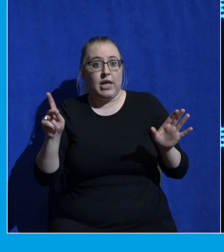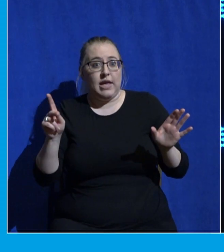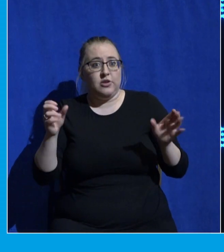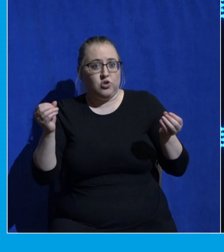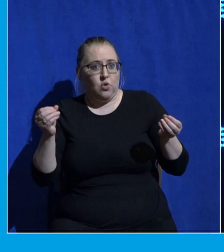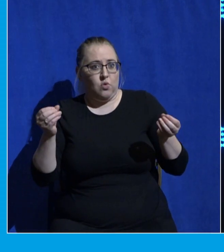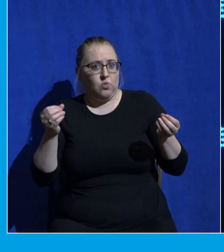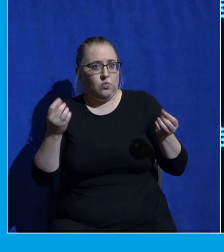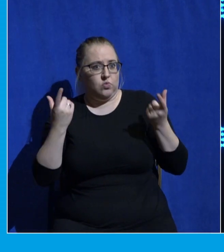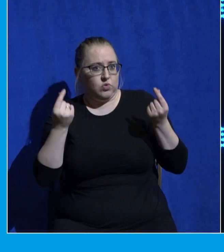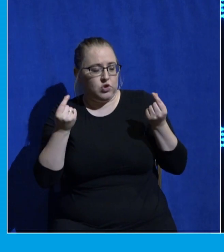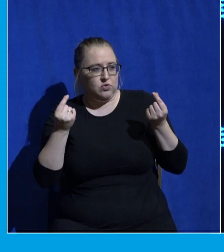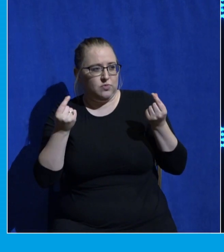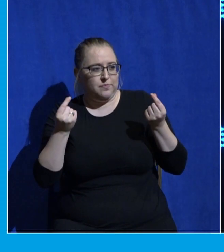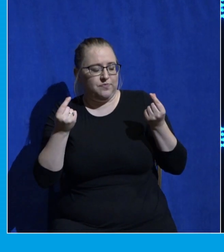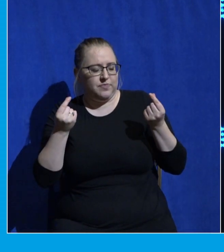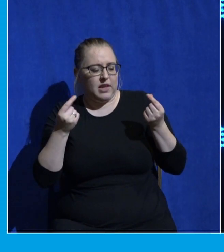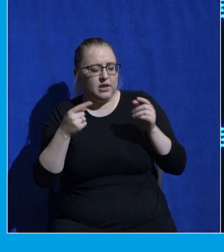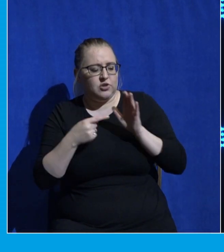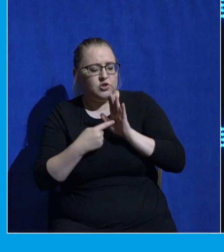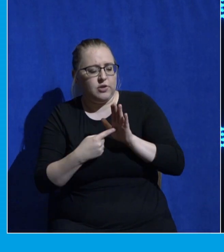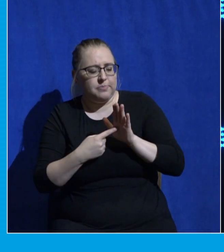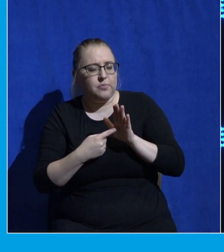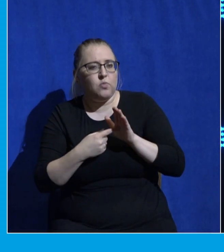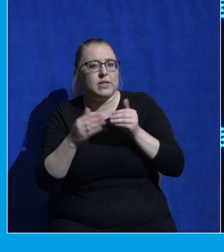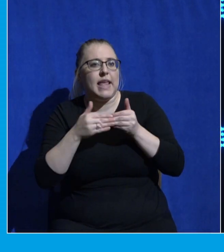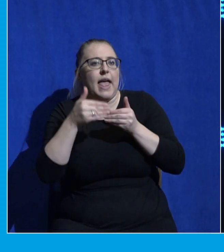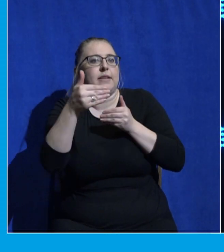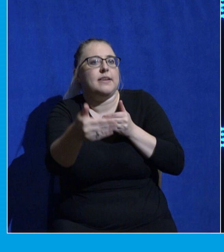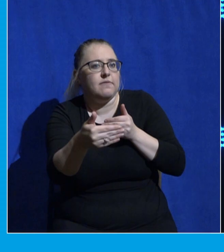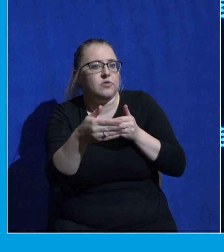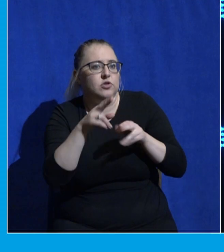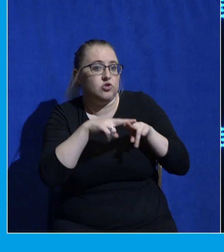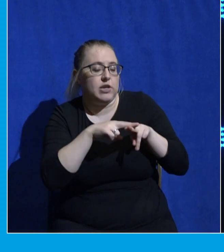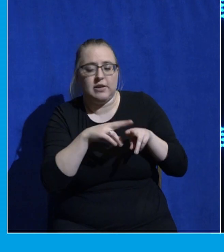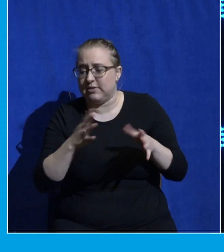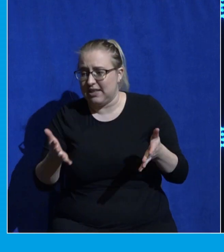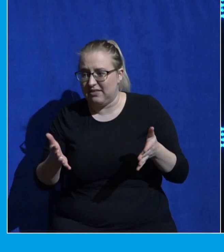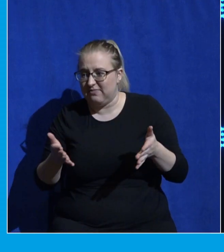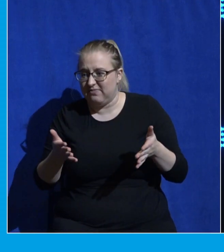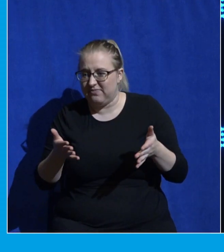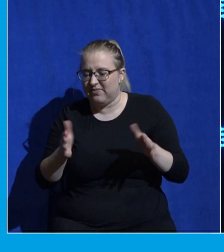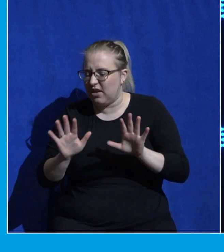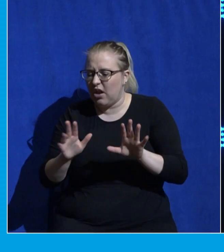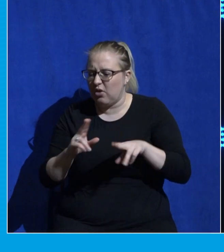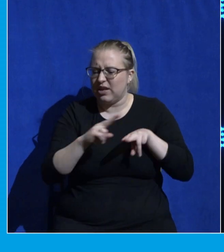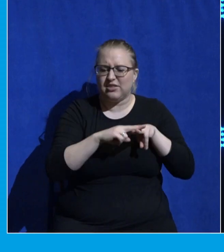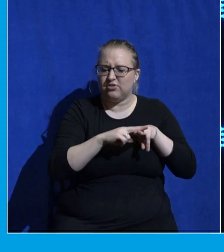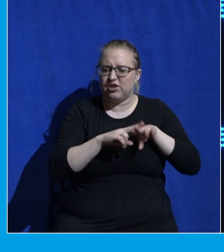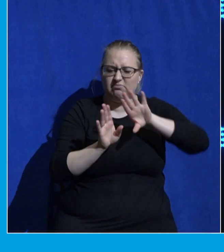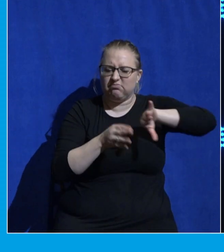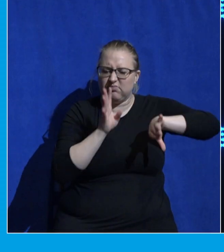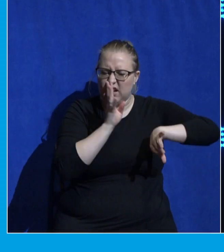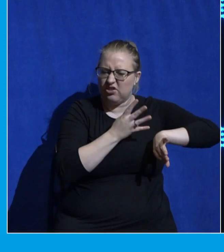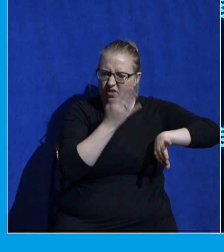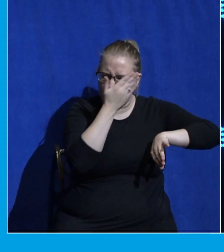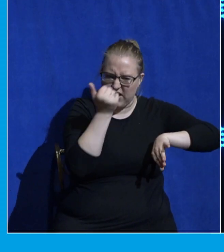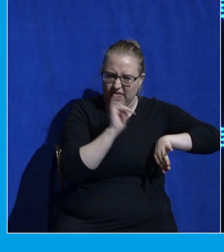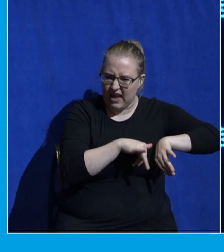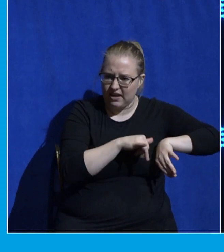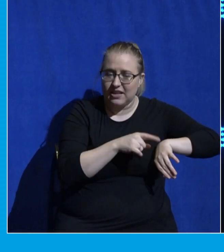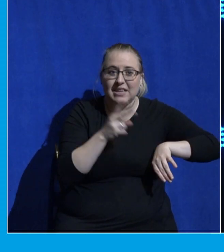train. So I got down and I said, "Hey, son, forget the train. Look at the park ahead. Look at it. Don't you want to go